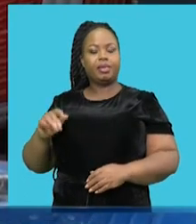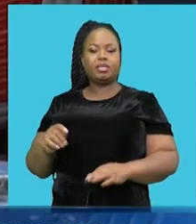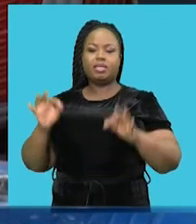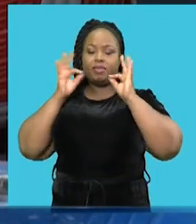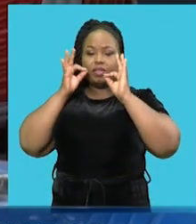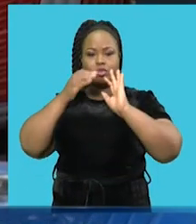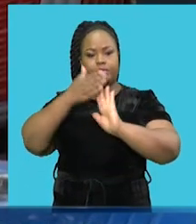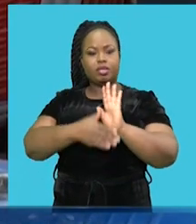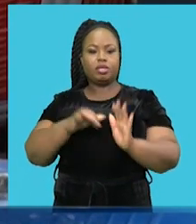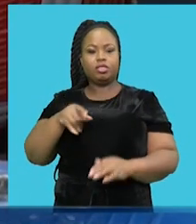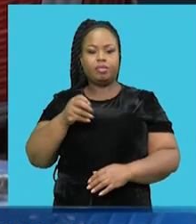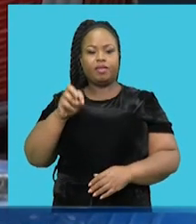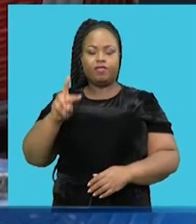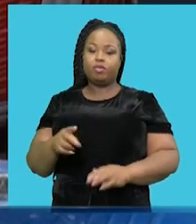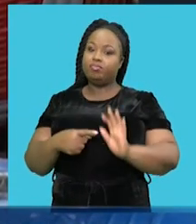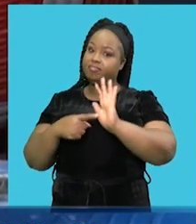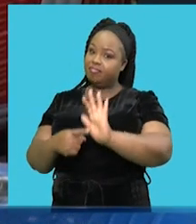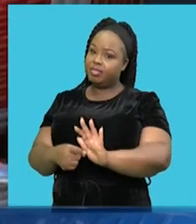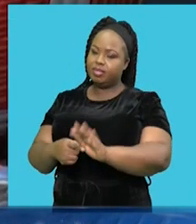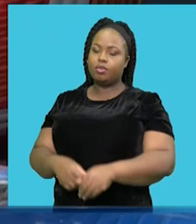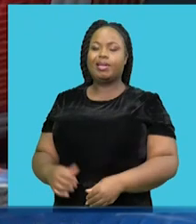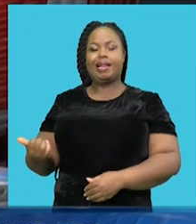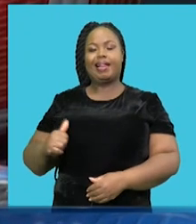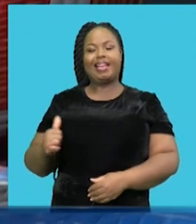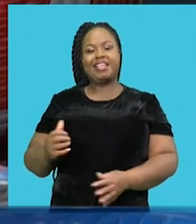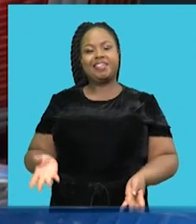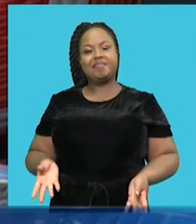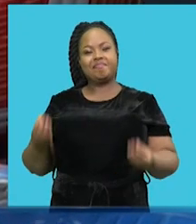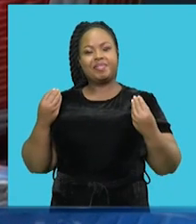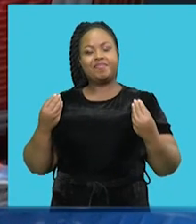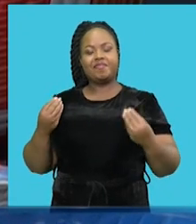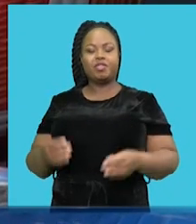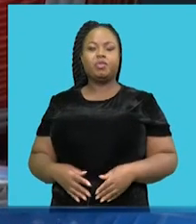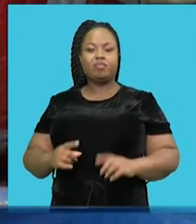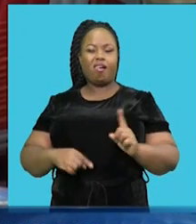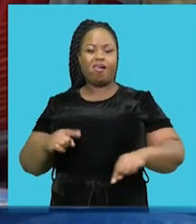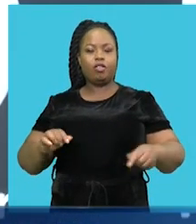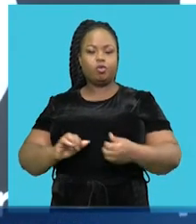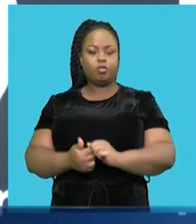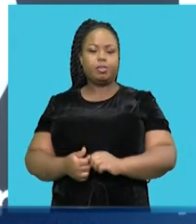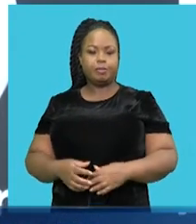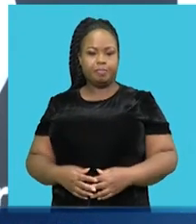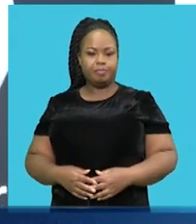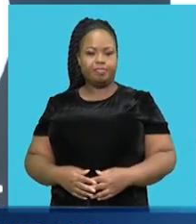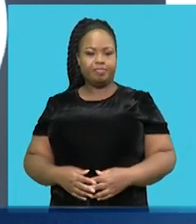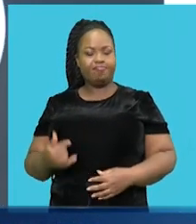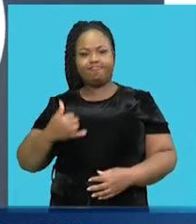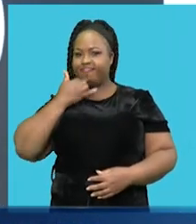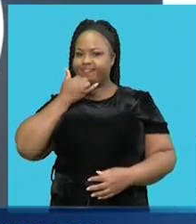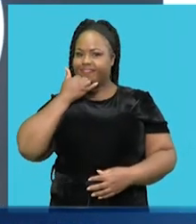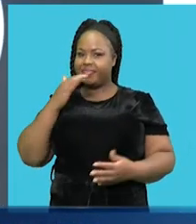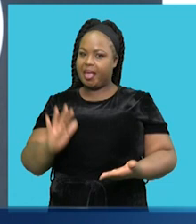page, with Jabavu Masters emerging as the fortunate recipients of a diverse array of sports gear. Ke thabile